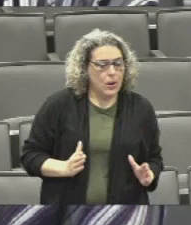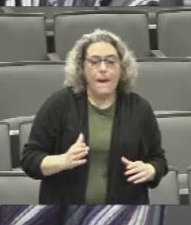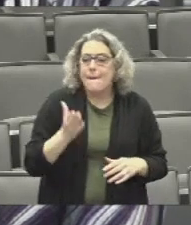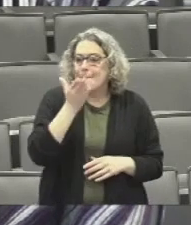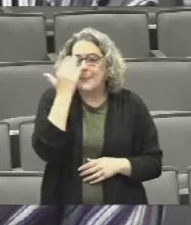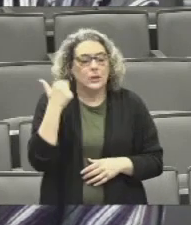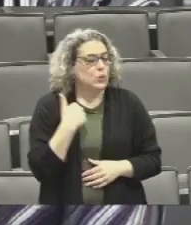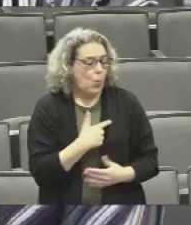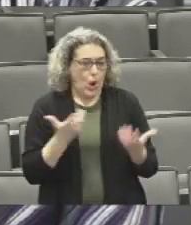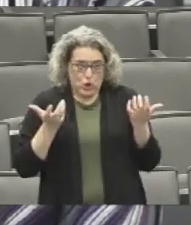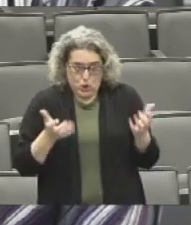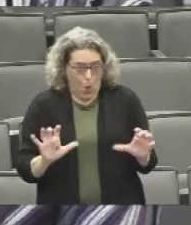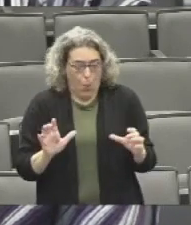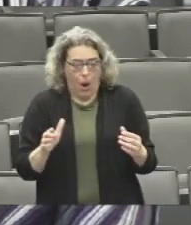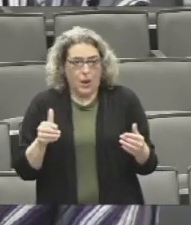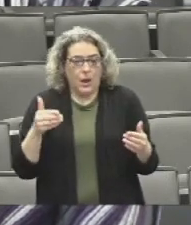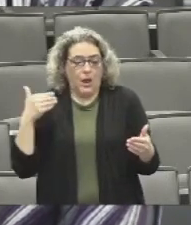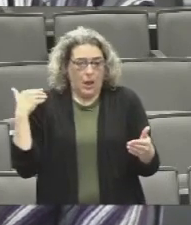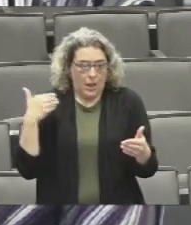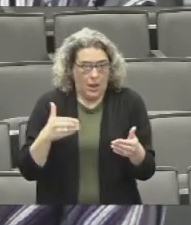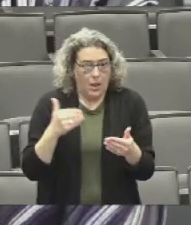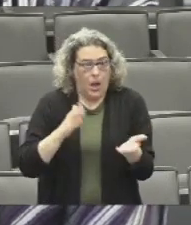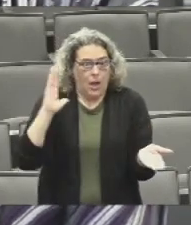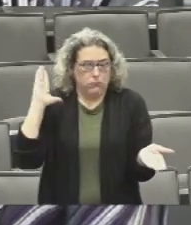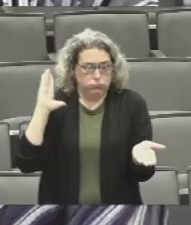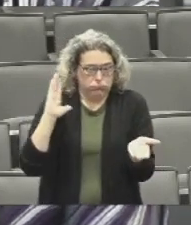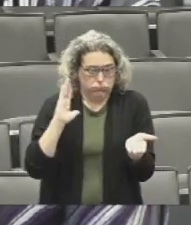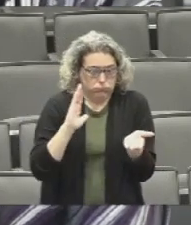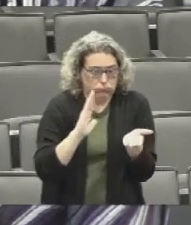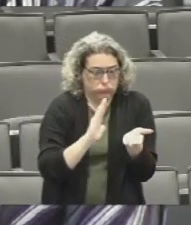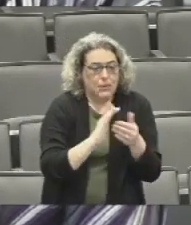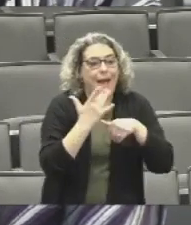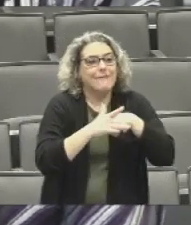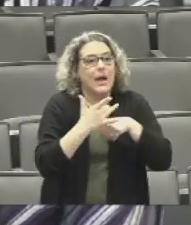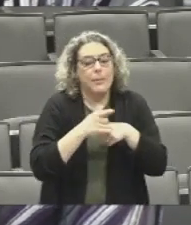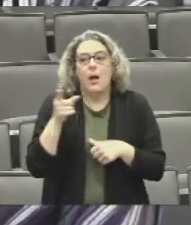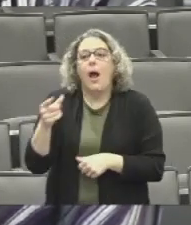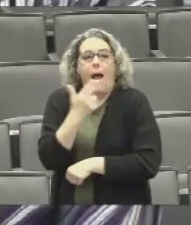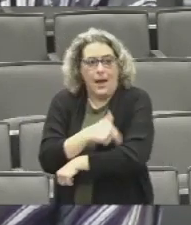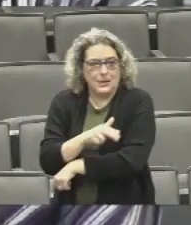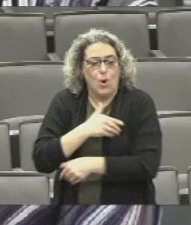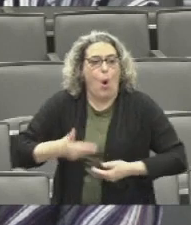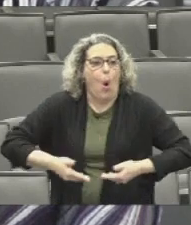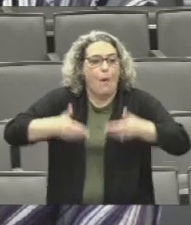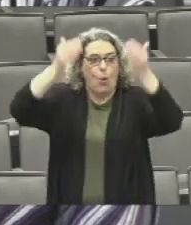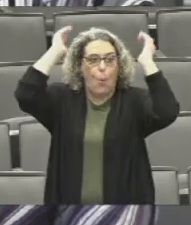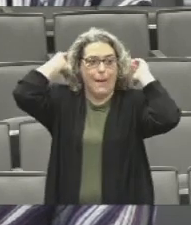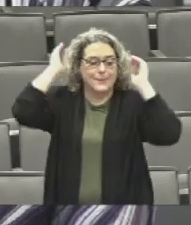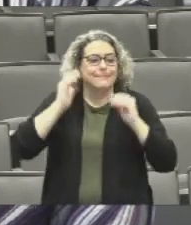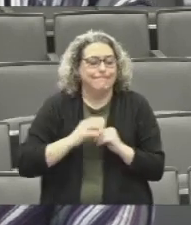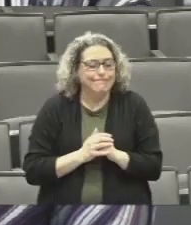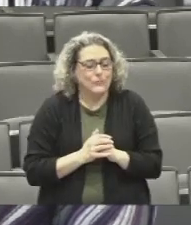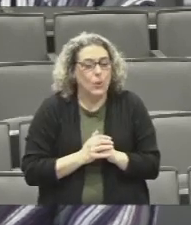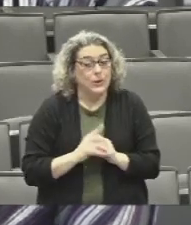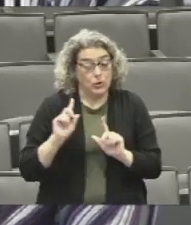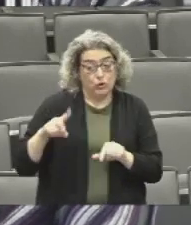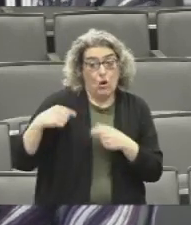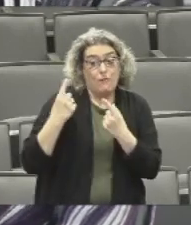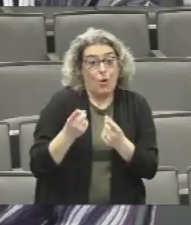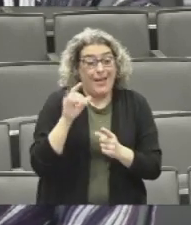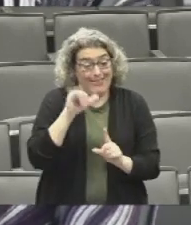come to a point where we are overwhelming our system. This is the lowest rate we have seen at this